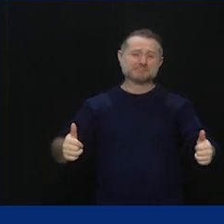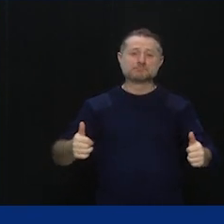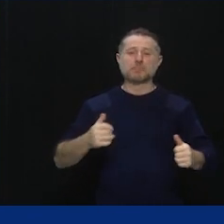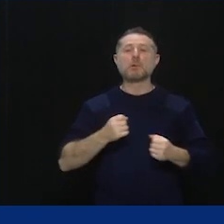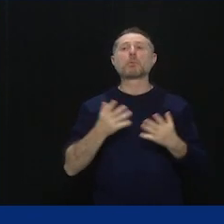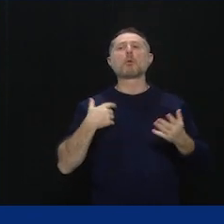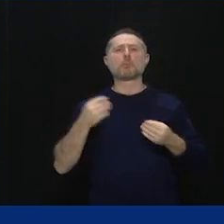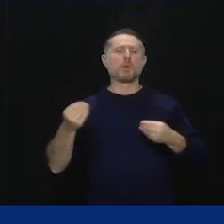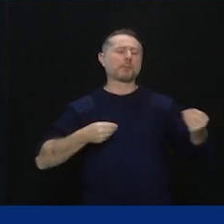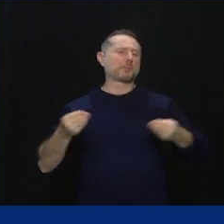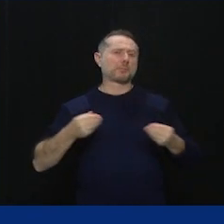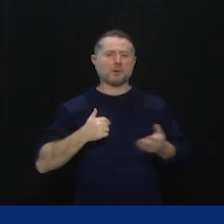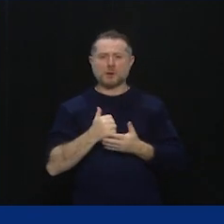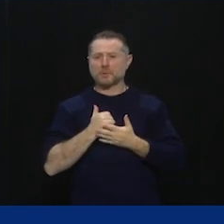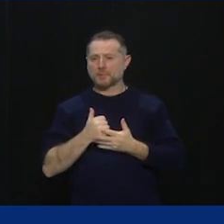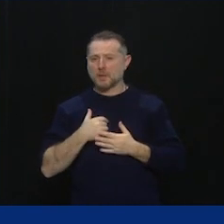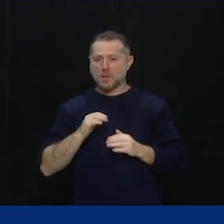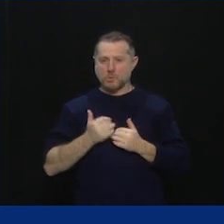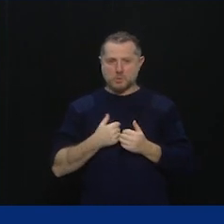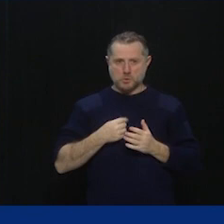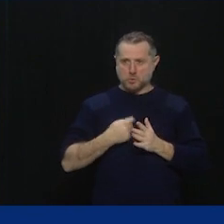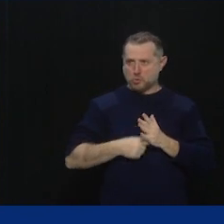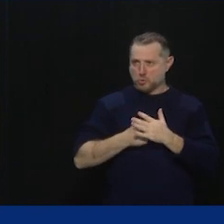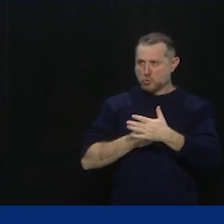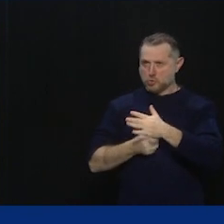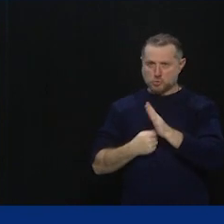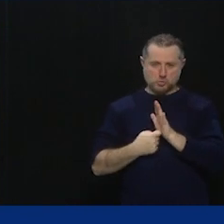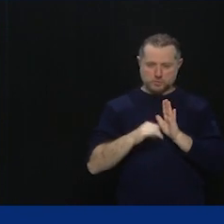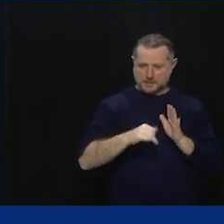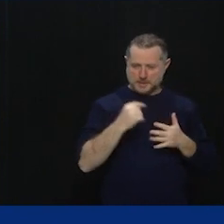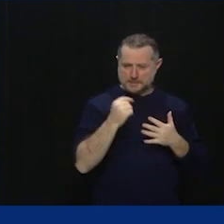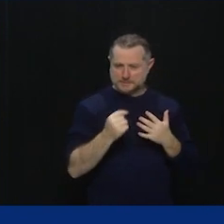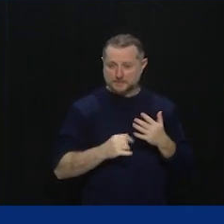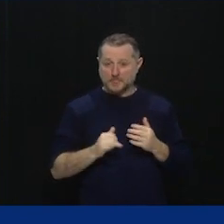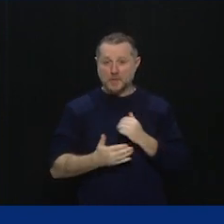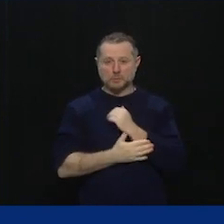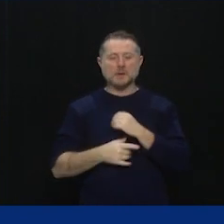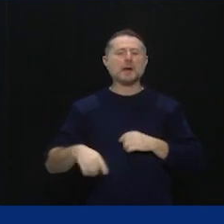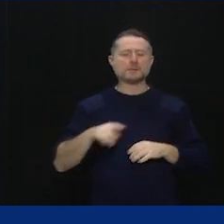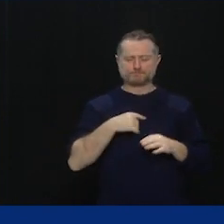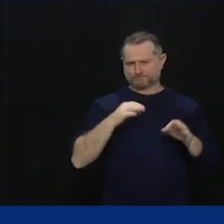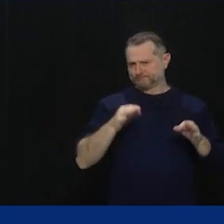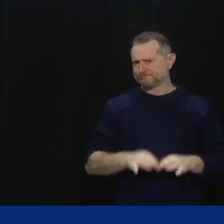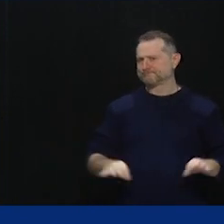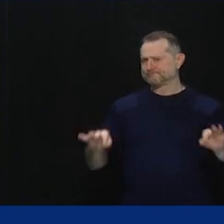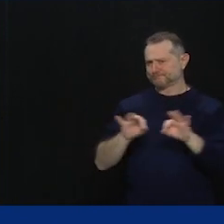So the county has been hugely instrumental, and thank you, Steve, for your leadership and guidance on that. Thank you.